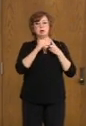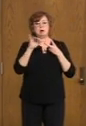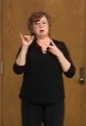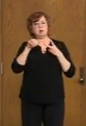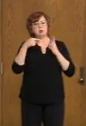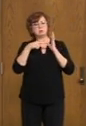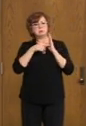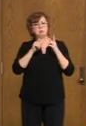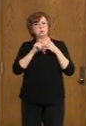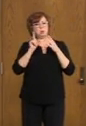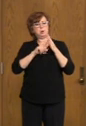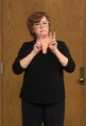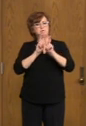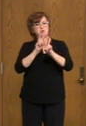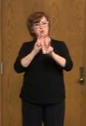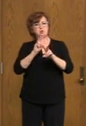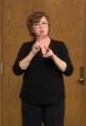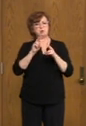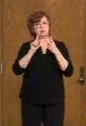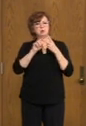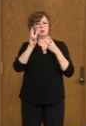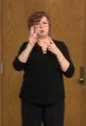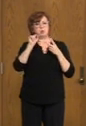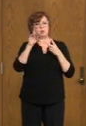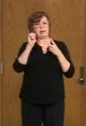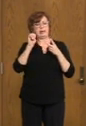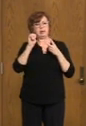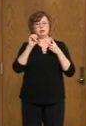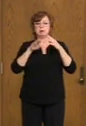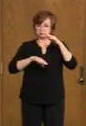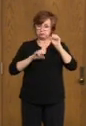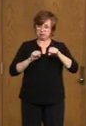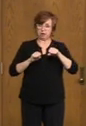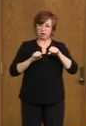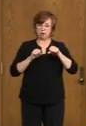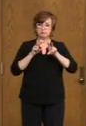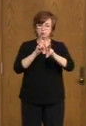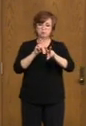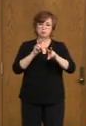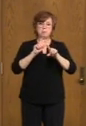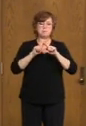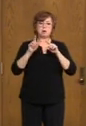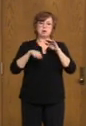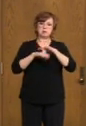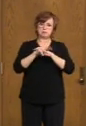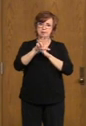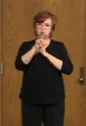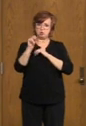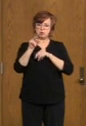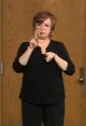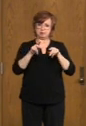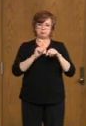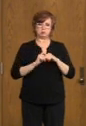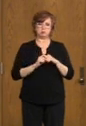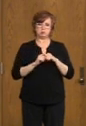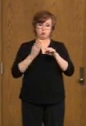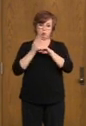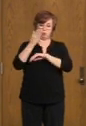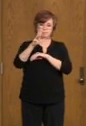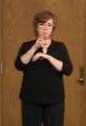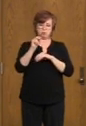30 people can attend a funeral or wake, you still have to practice physical distancing. And when concurrent groups of 30 are attending to pay